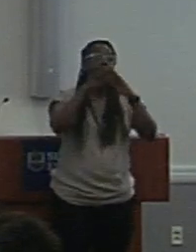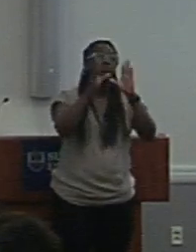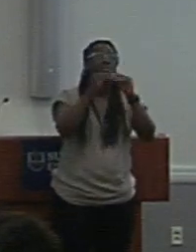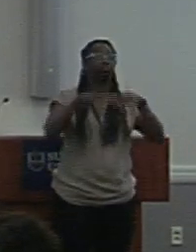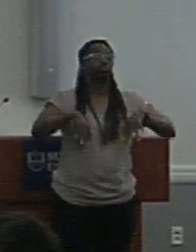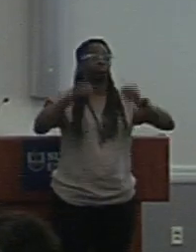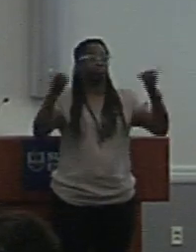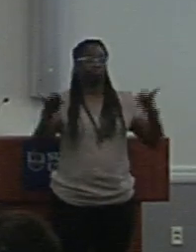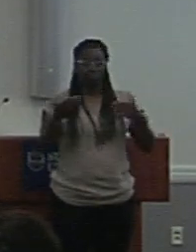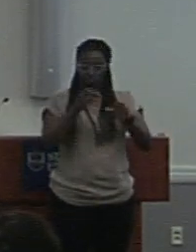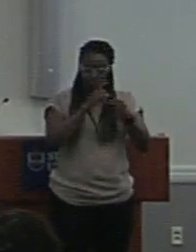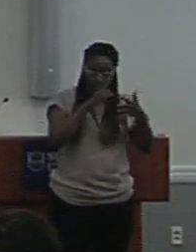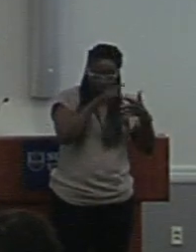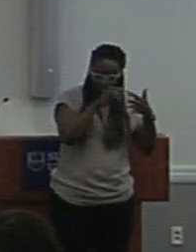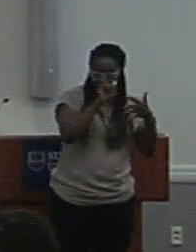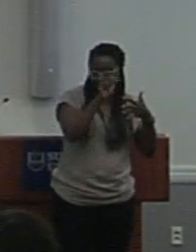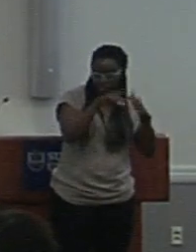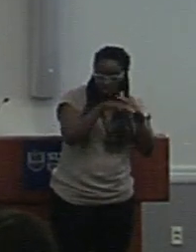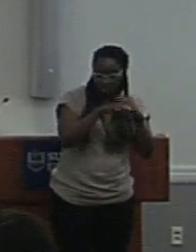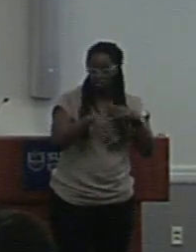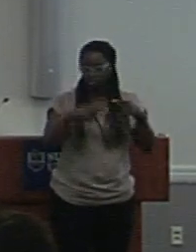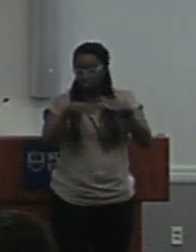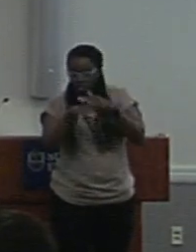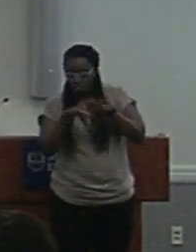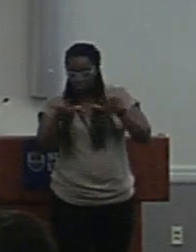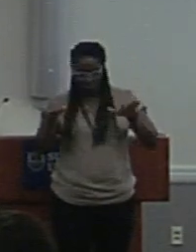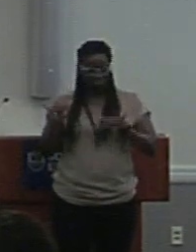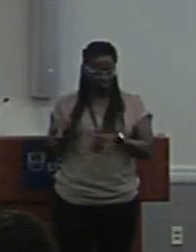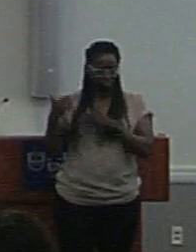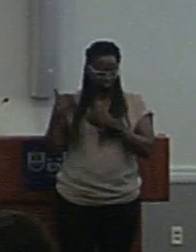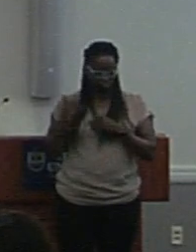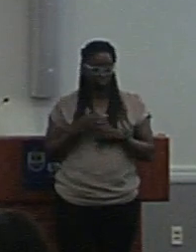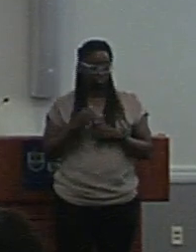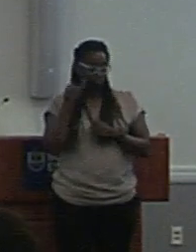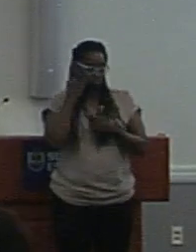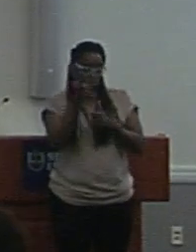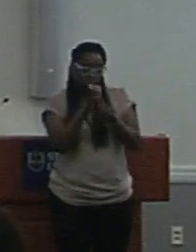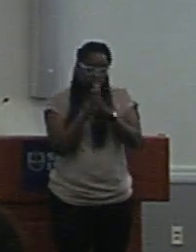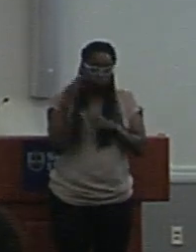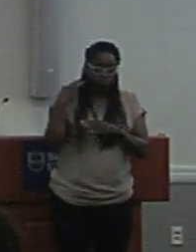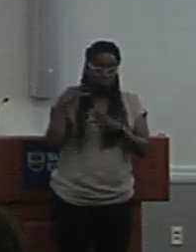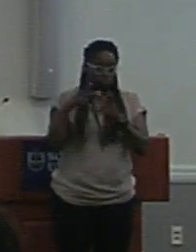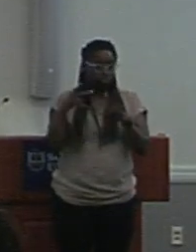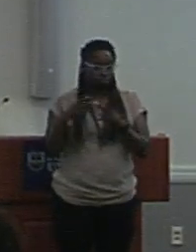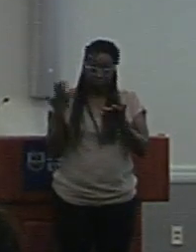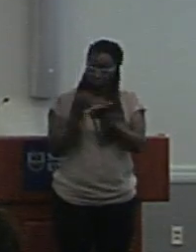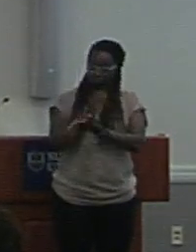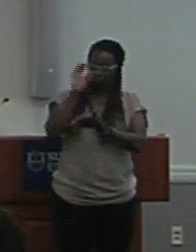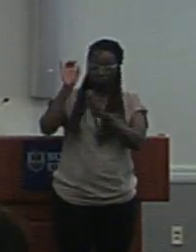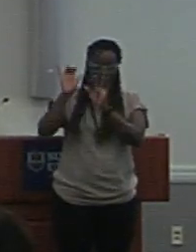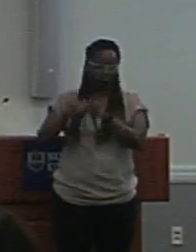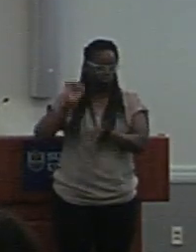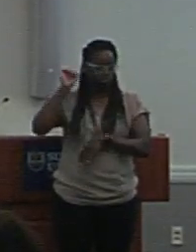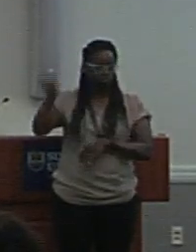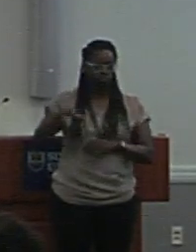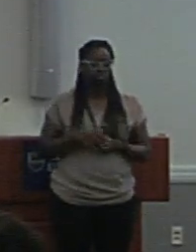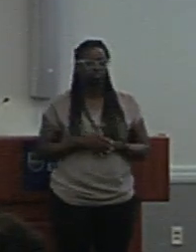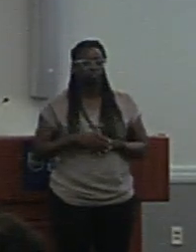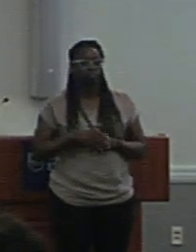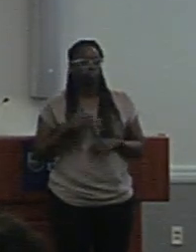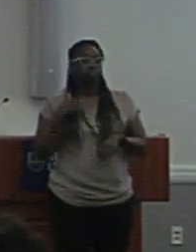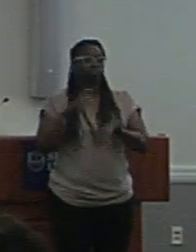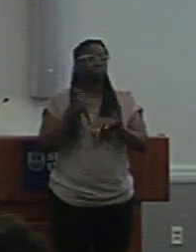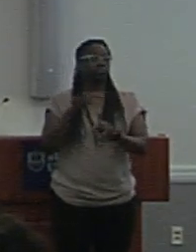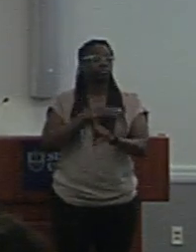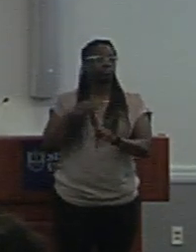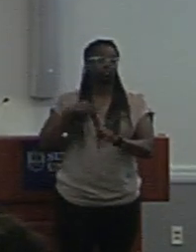communication. And so look for that position if you're interested. And can I call on another staff person to introduce themselves? John Romano, I'm looking